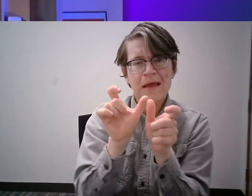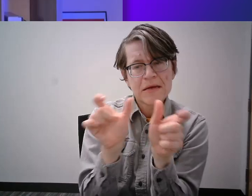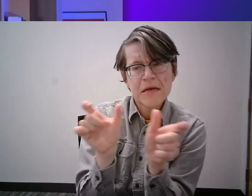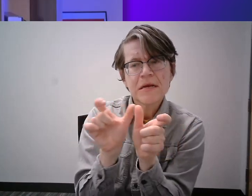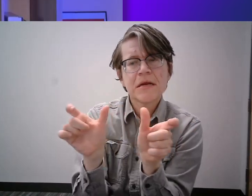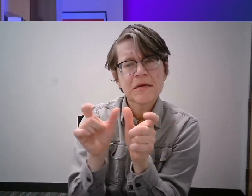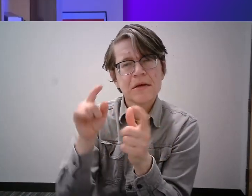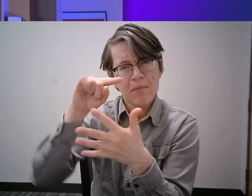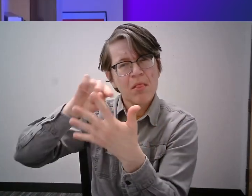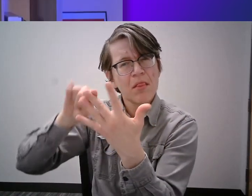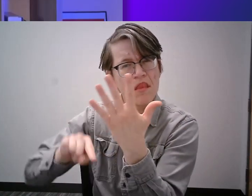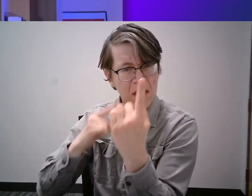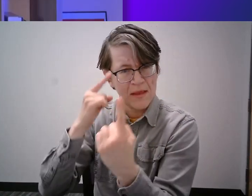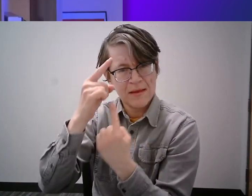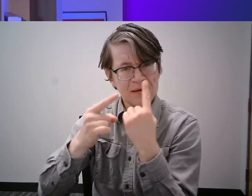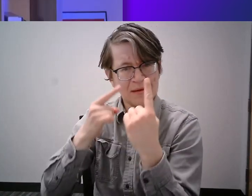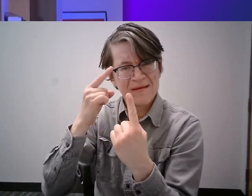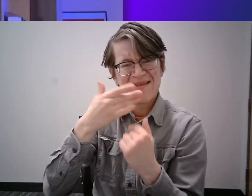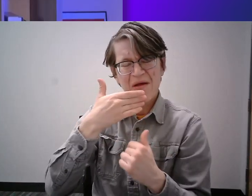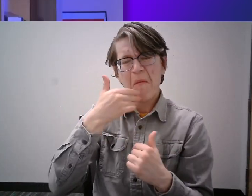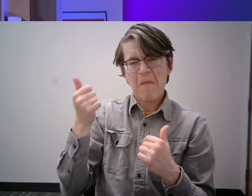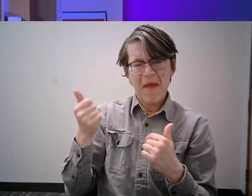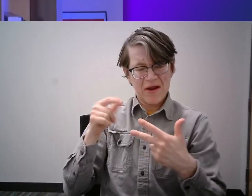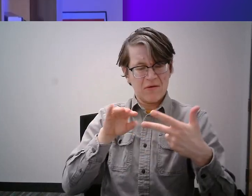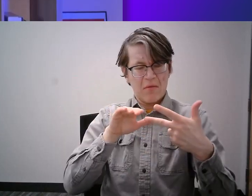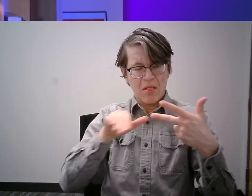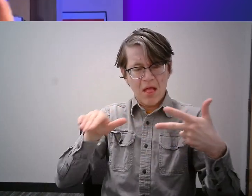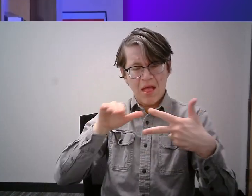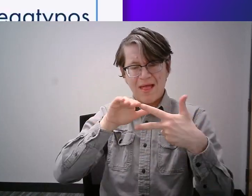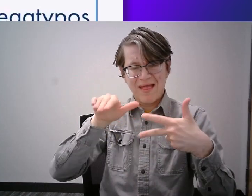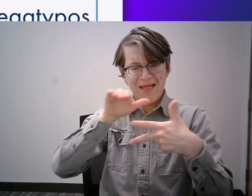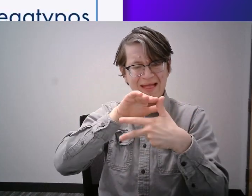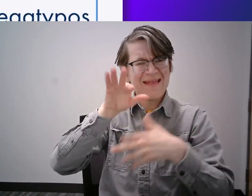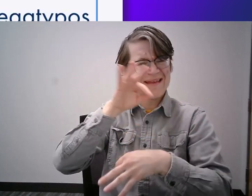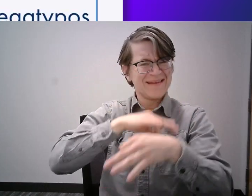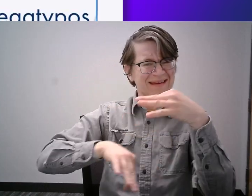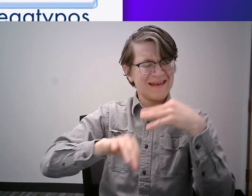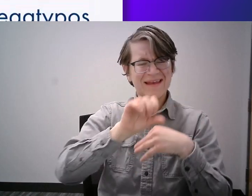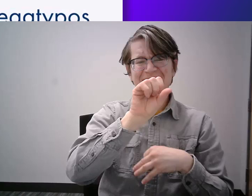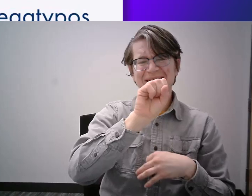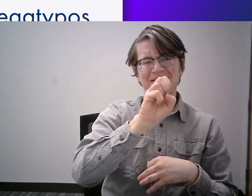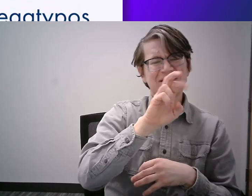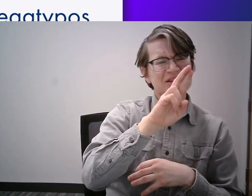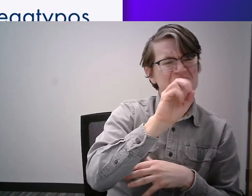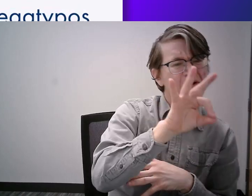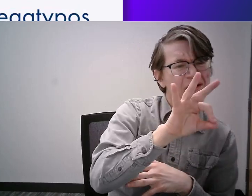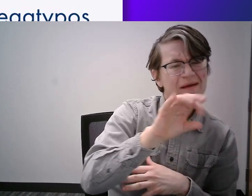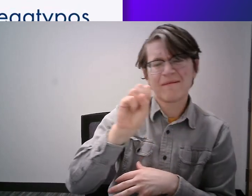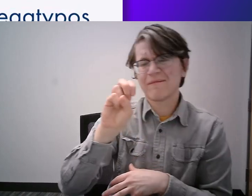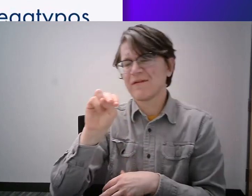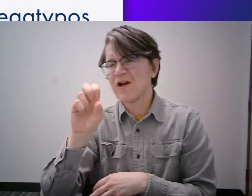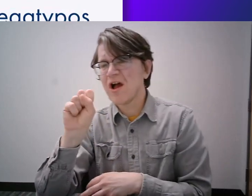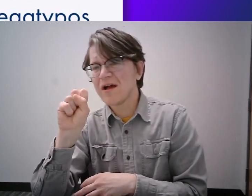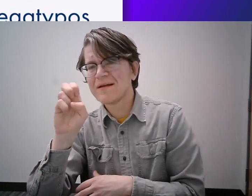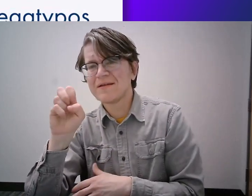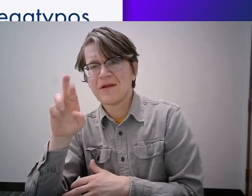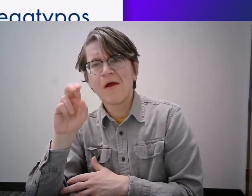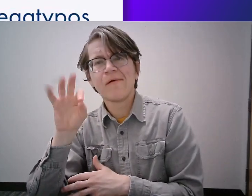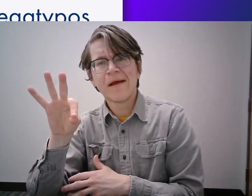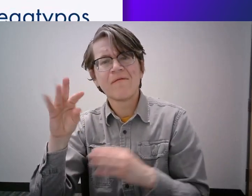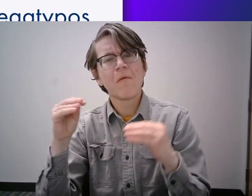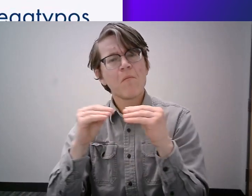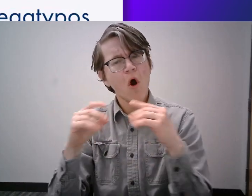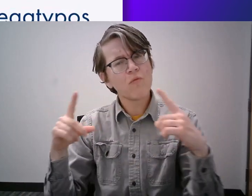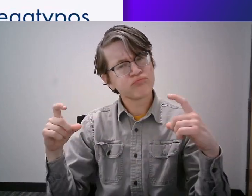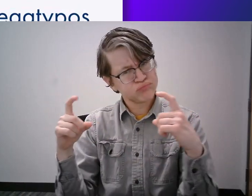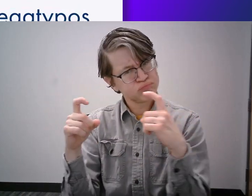on. But it's a better guideline than just saying sans and serif. And you can always go for contrast. So maybe something